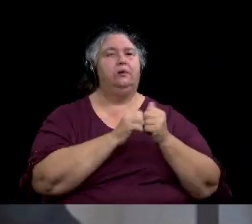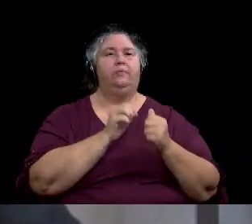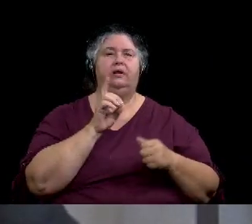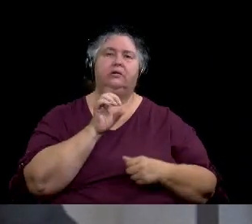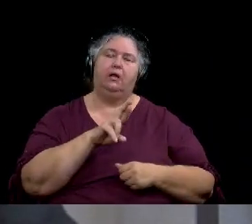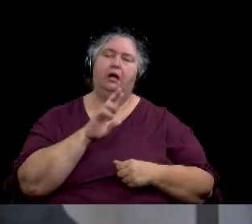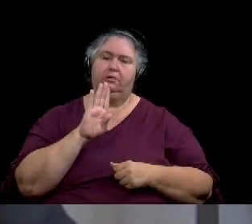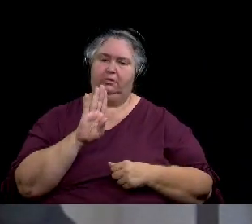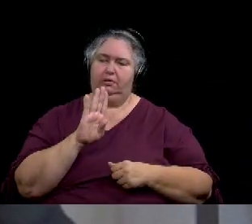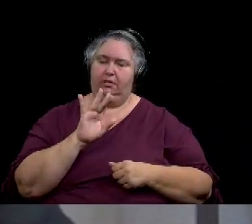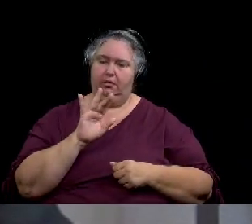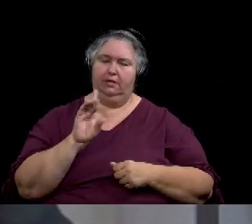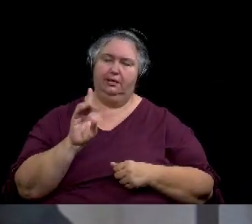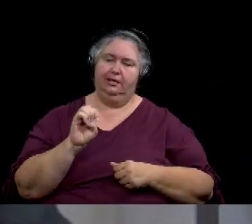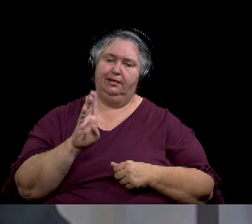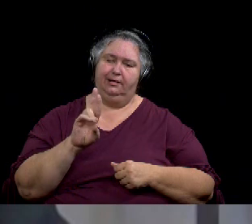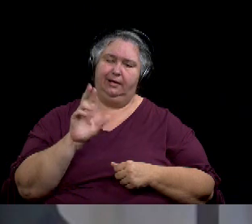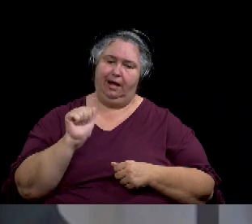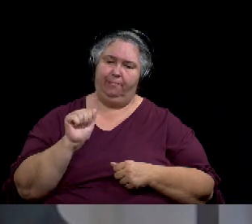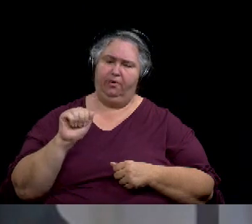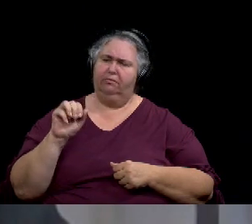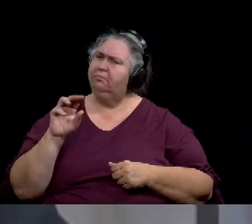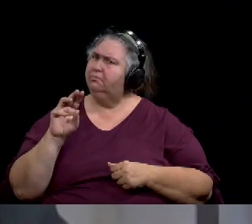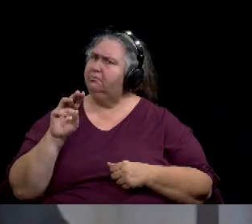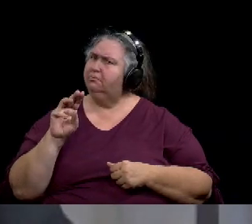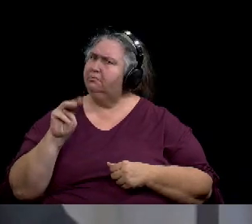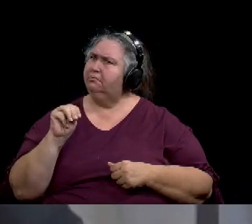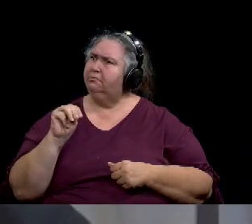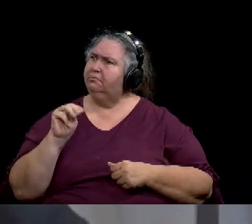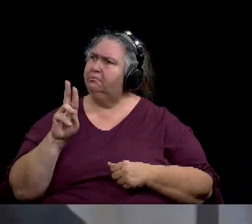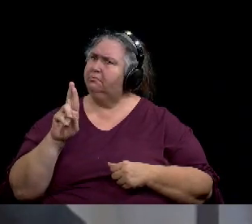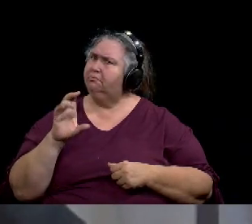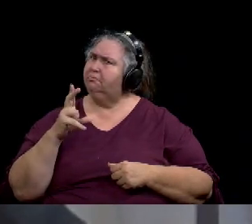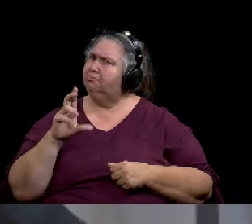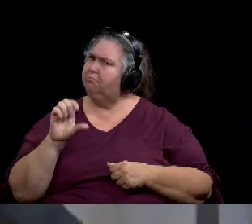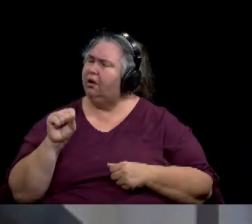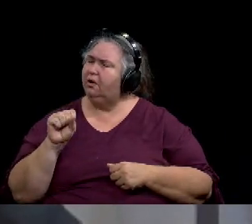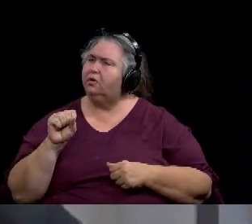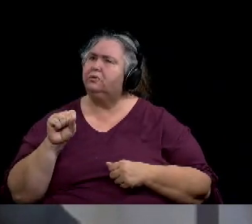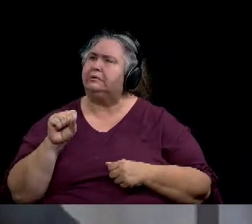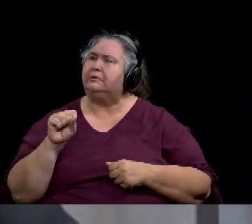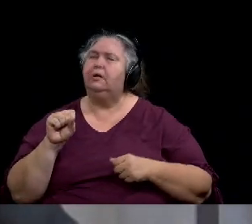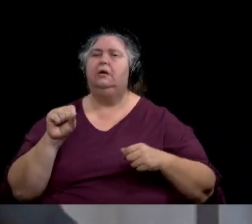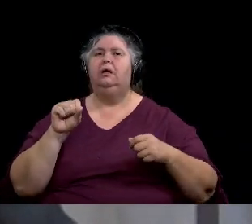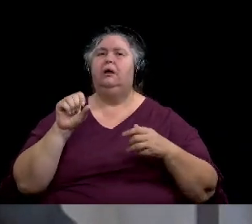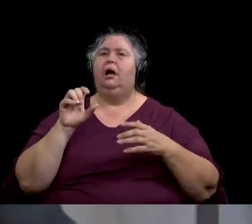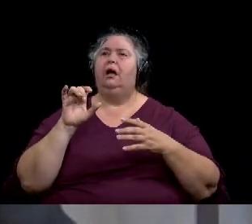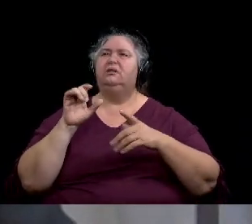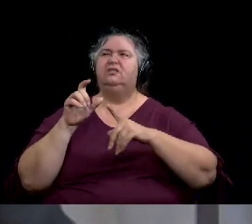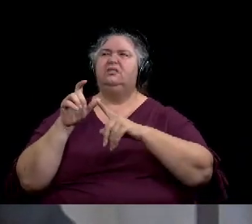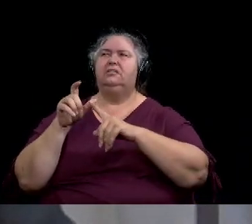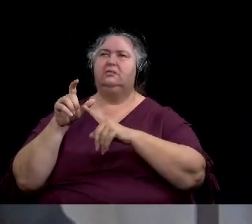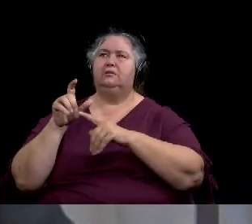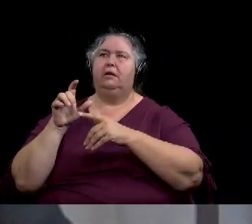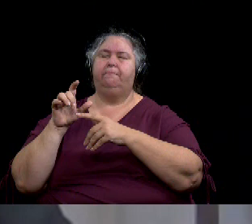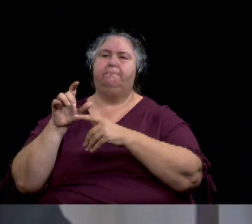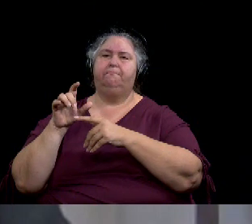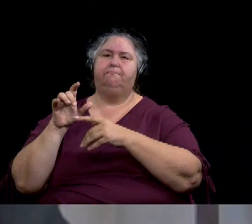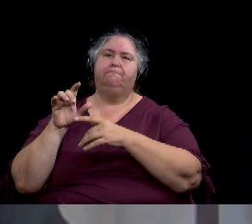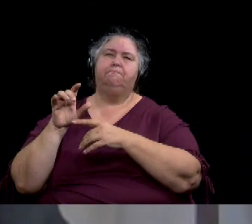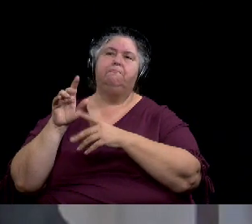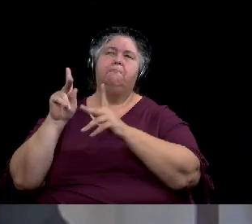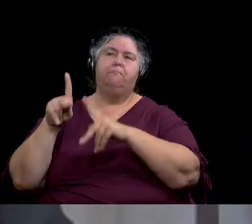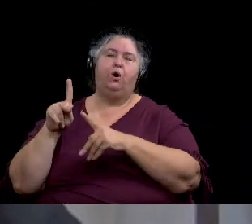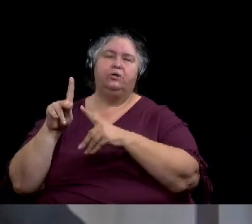Burks, the coronavirus response coordinator for the White House. And in our conversation with her and others of